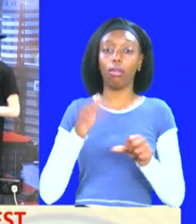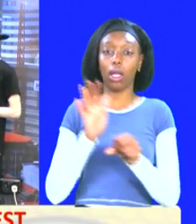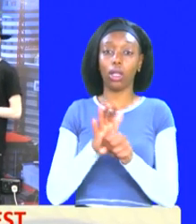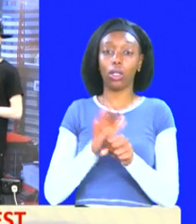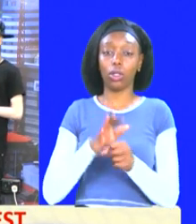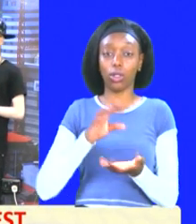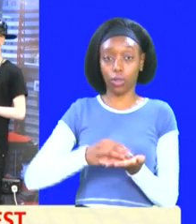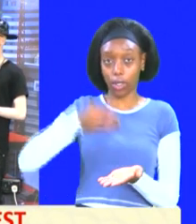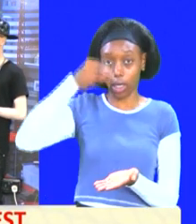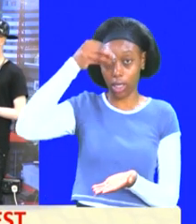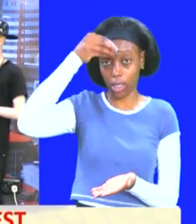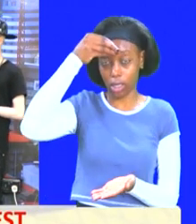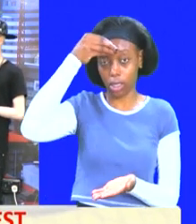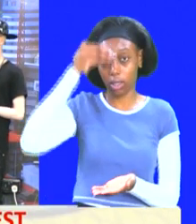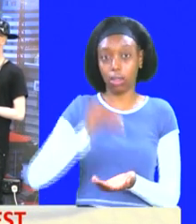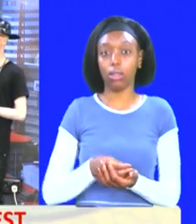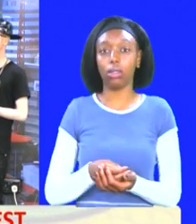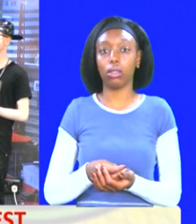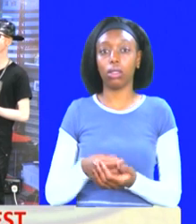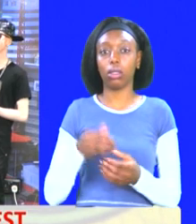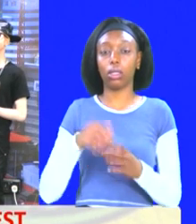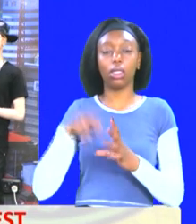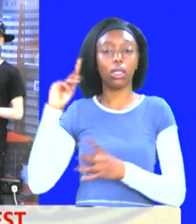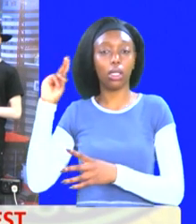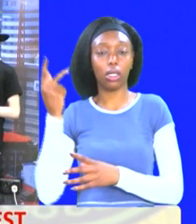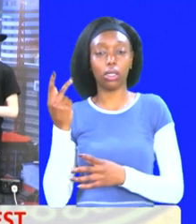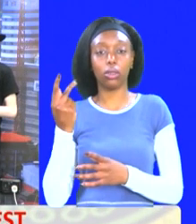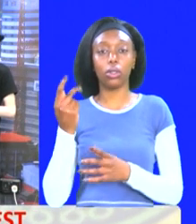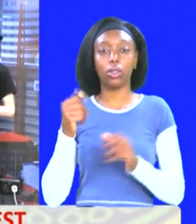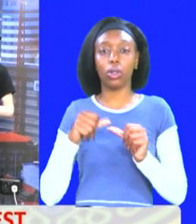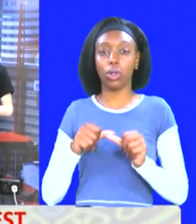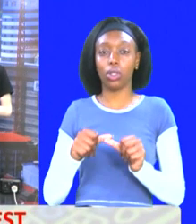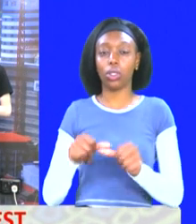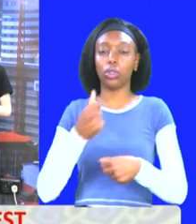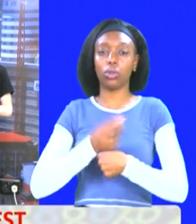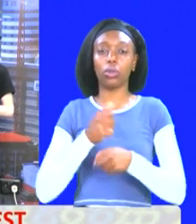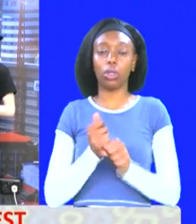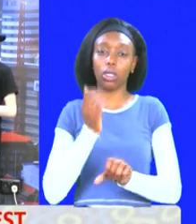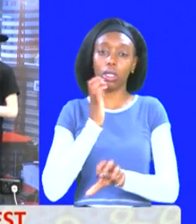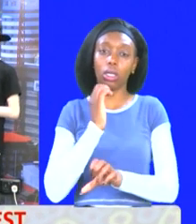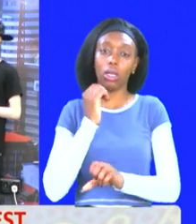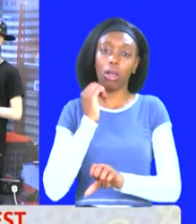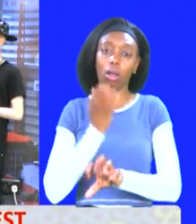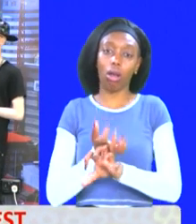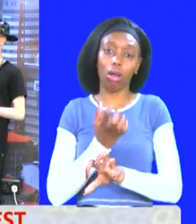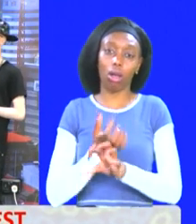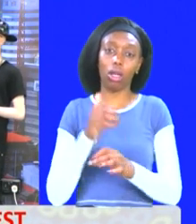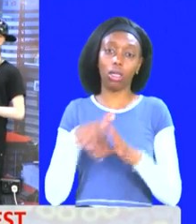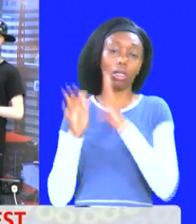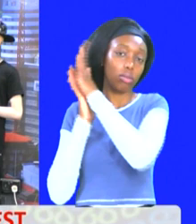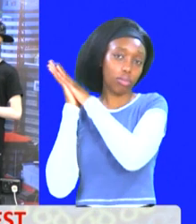sana education. So we should kama wa Kenya we should totally invest in reggae. Unaona? Like tunapata pale